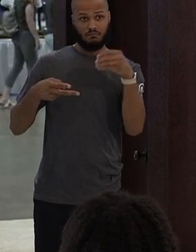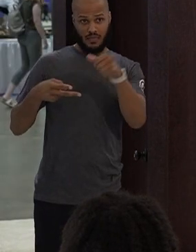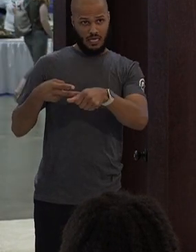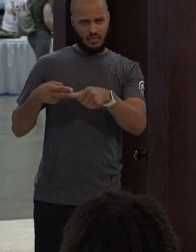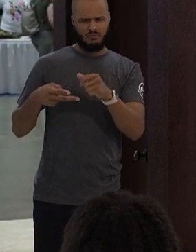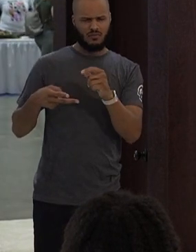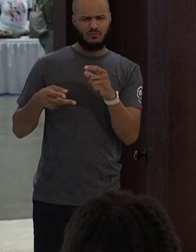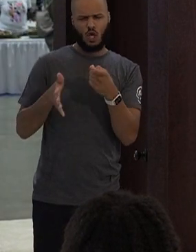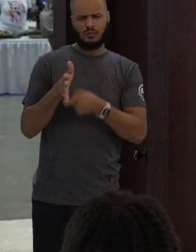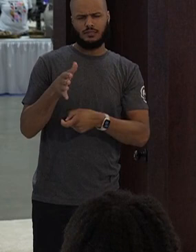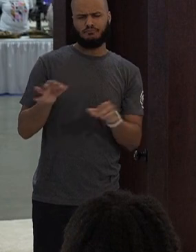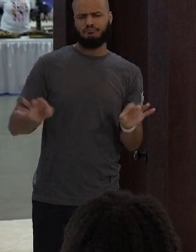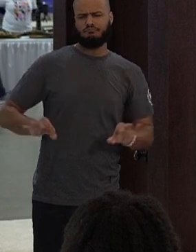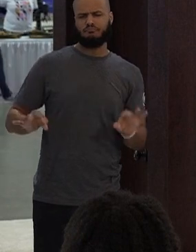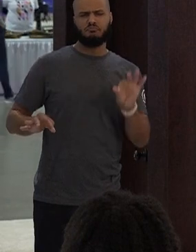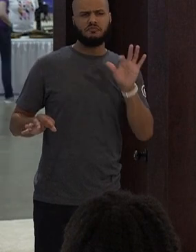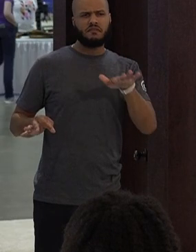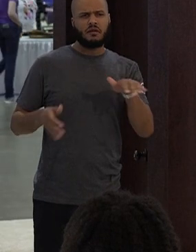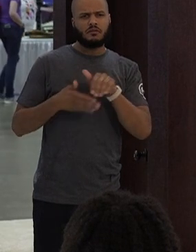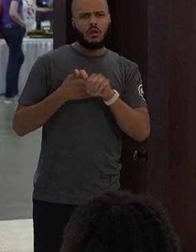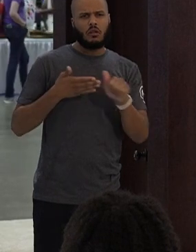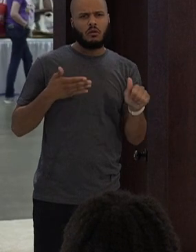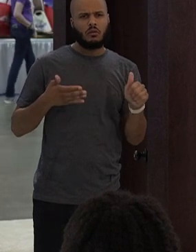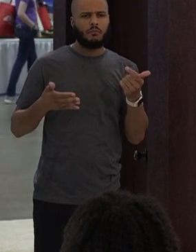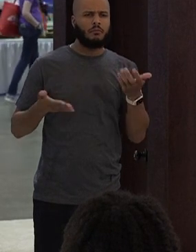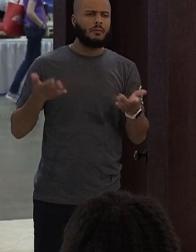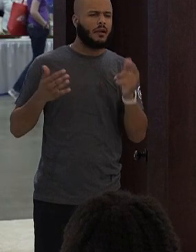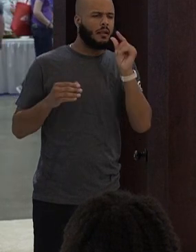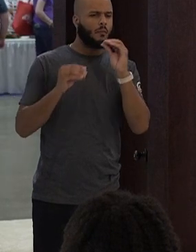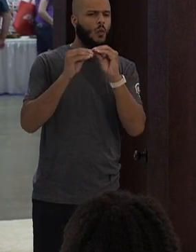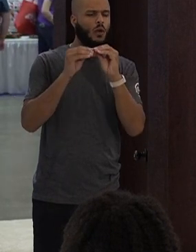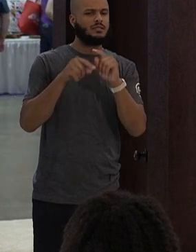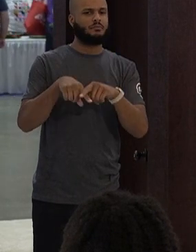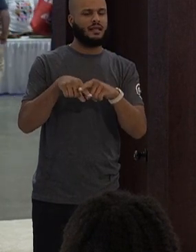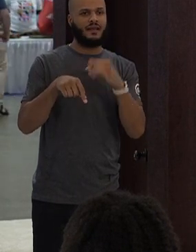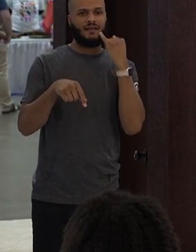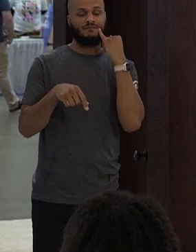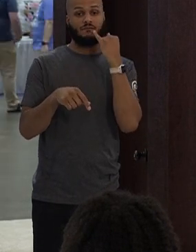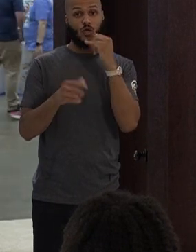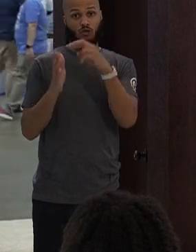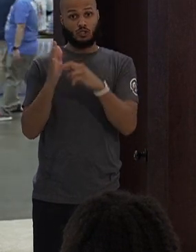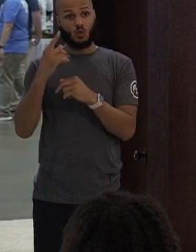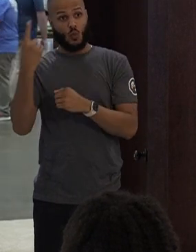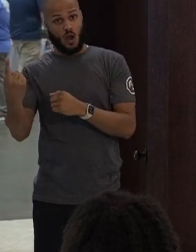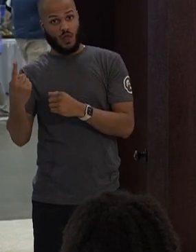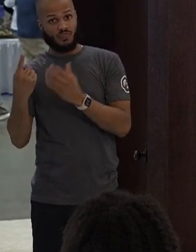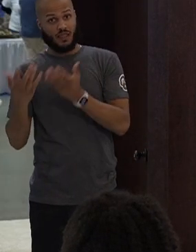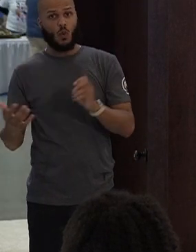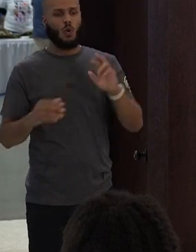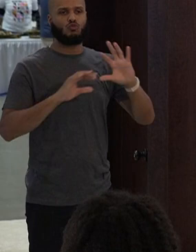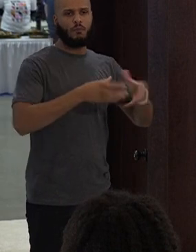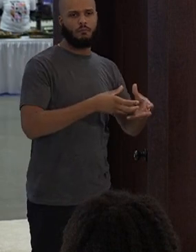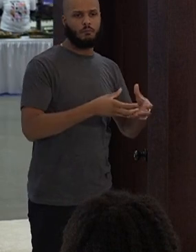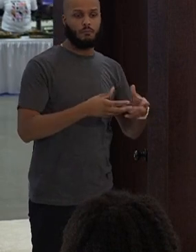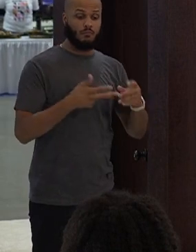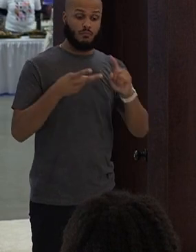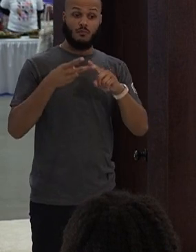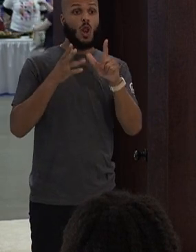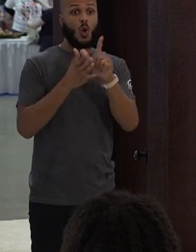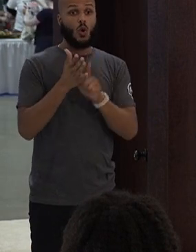In some cases, $55 or maybe a little bit more. It depends whether you're registering one thing or a group. And you do not need a